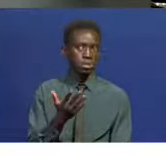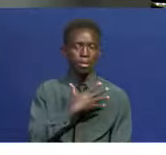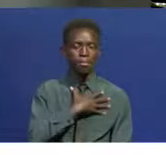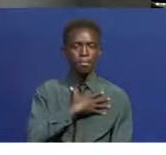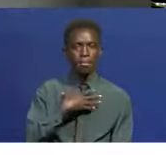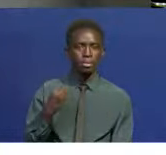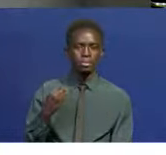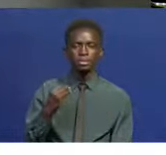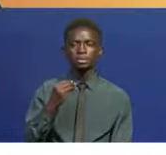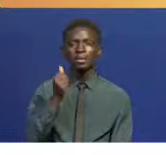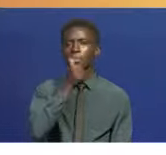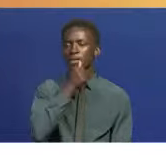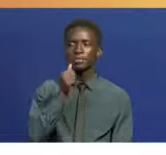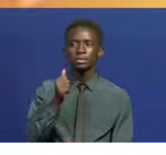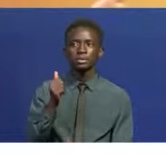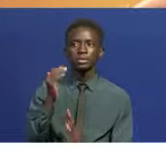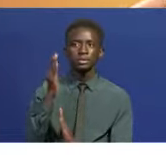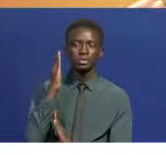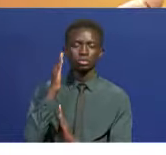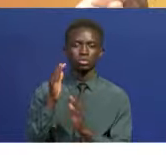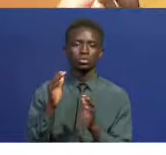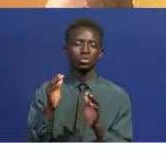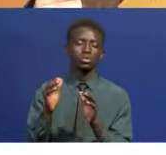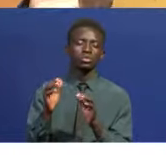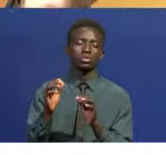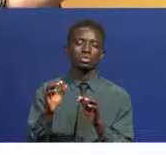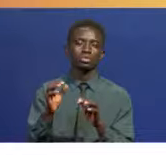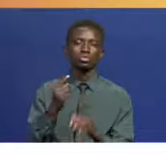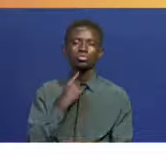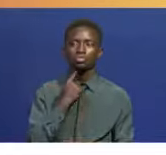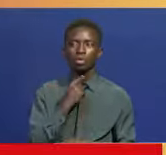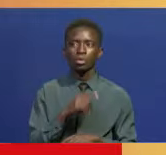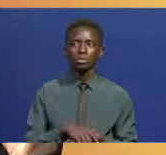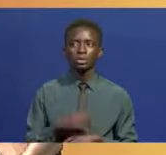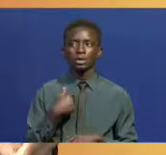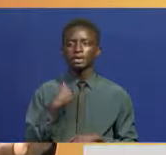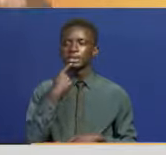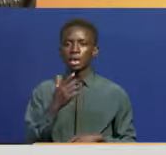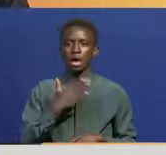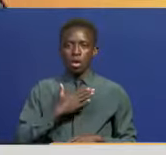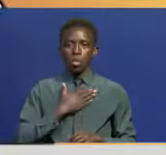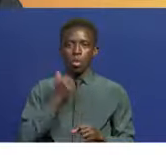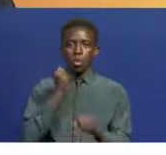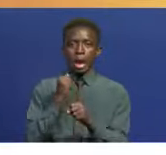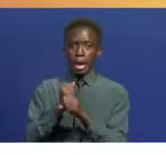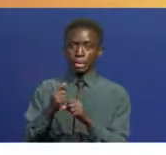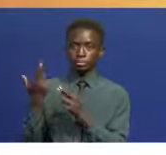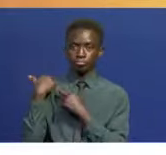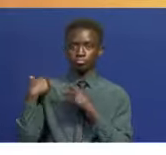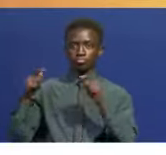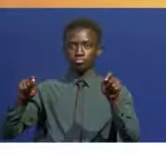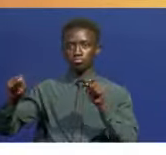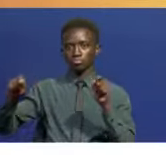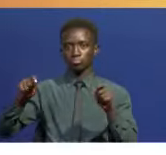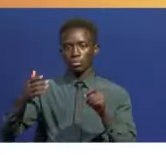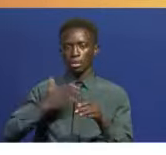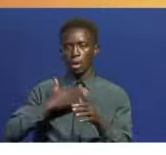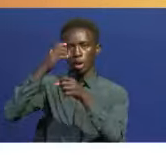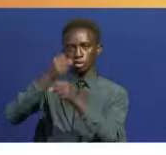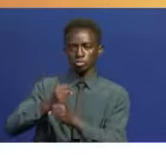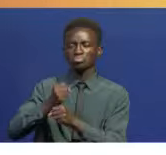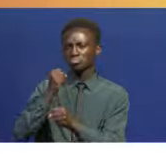Security Union? Thank you. One, I want to say that our regulator is doing a good job. Mm-hmm. No one is